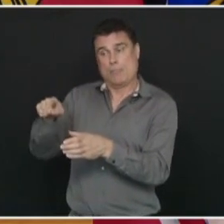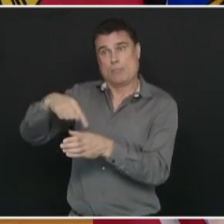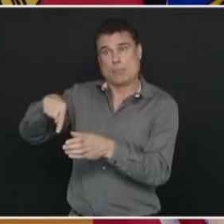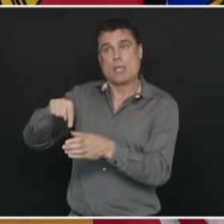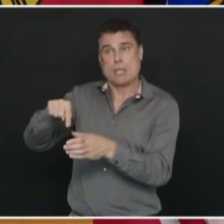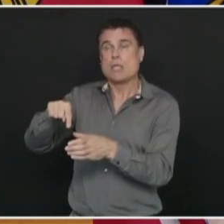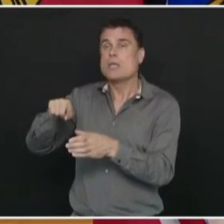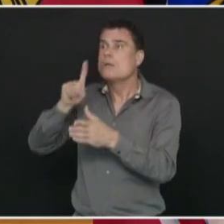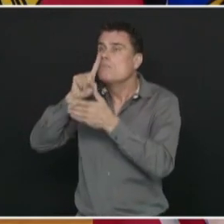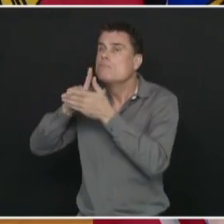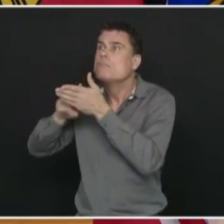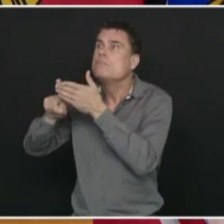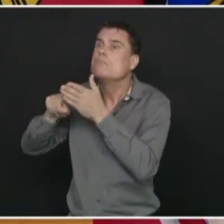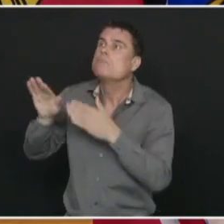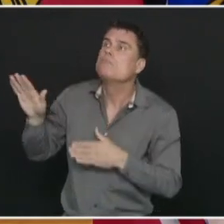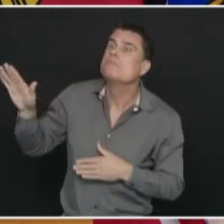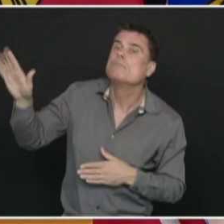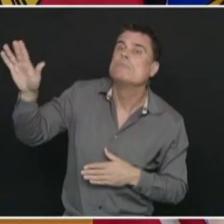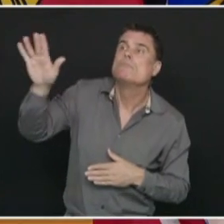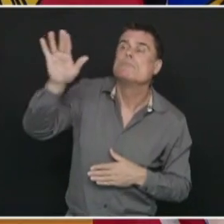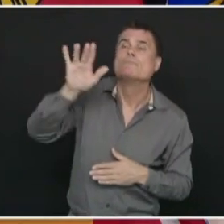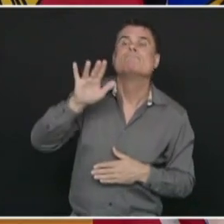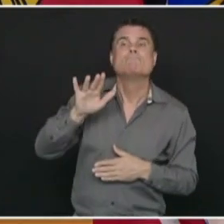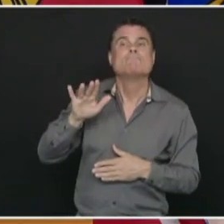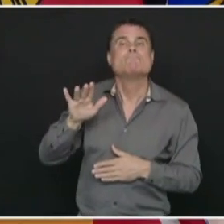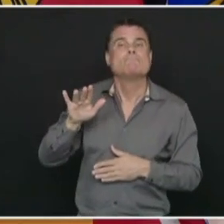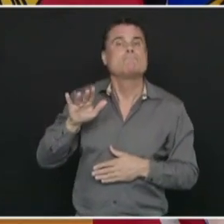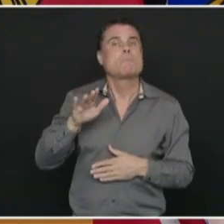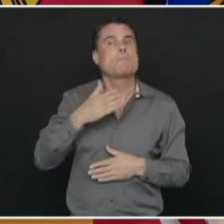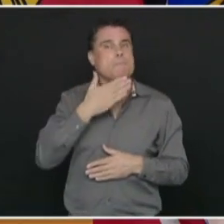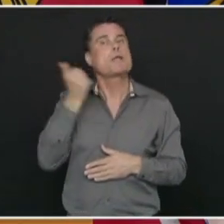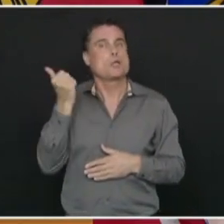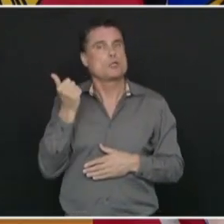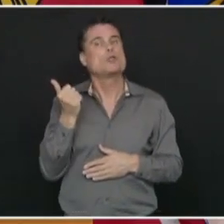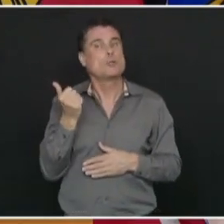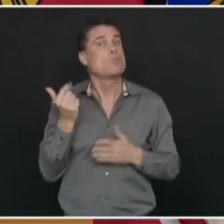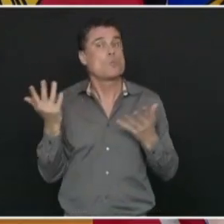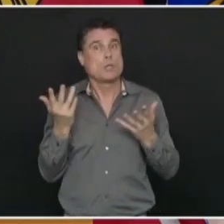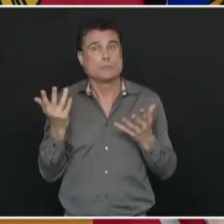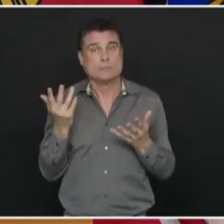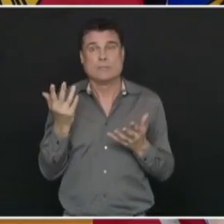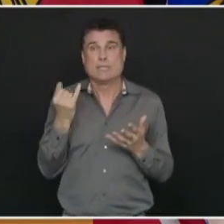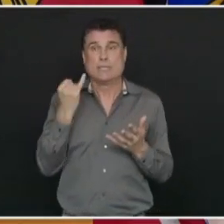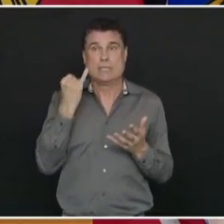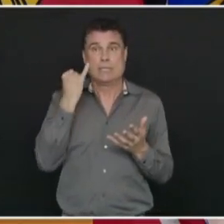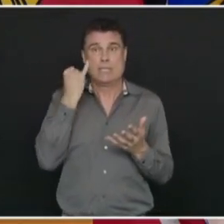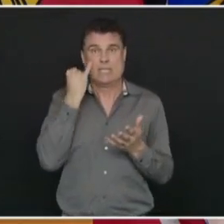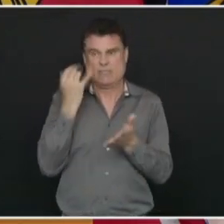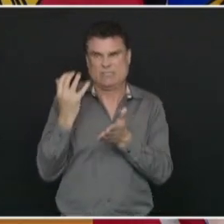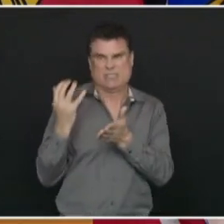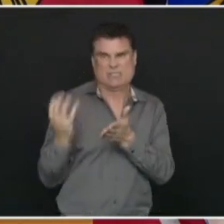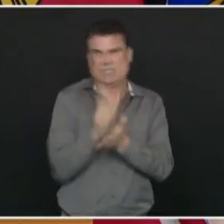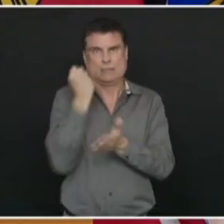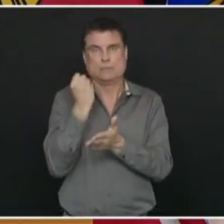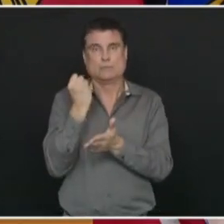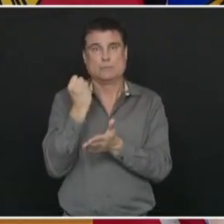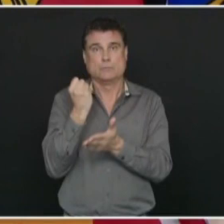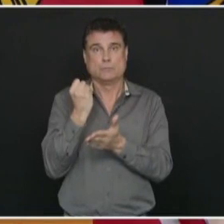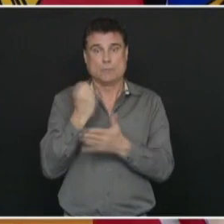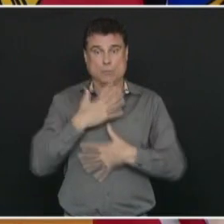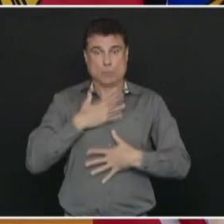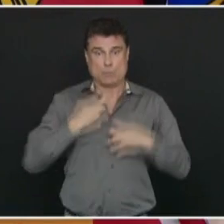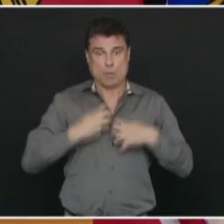actually really heartened. I think it's important for us to get out, to be with our family or our households, and to